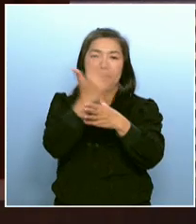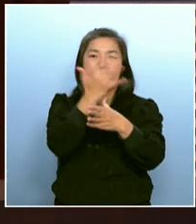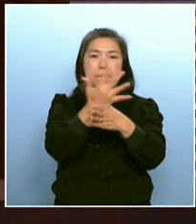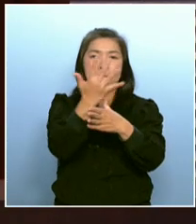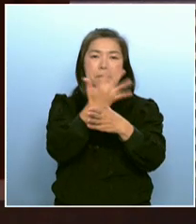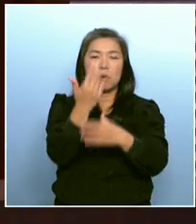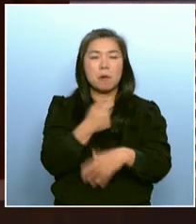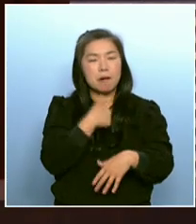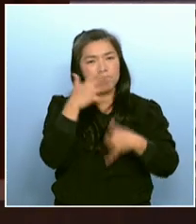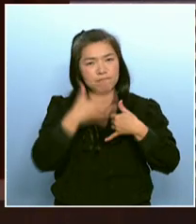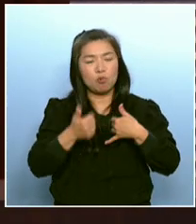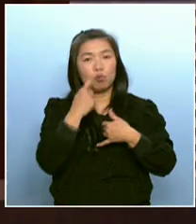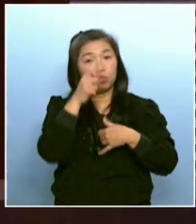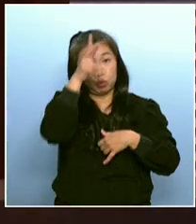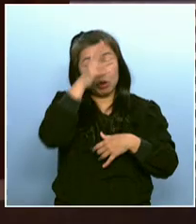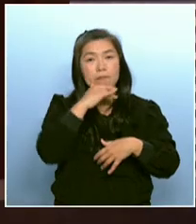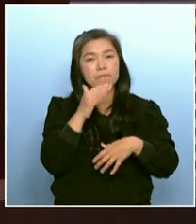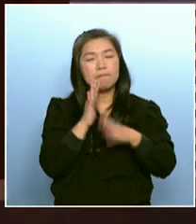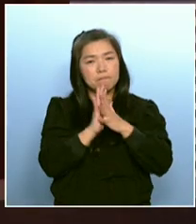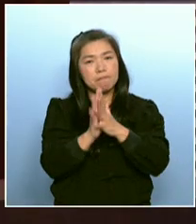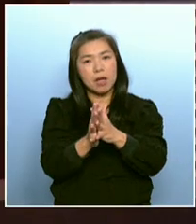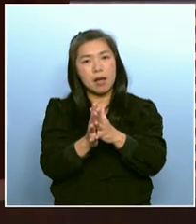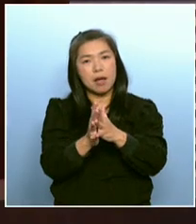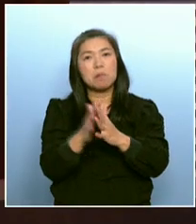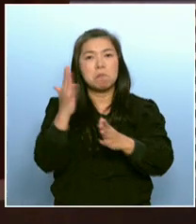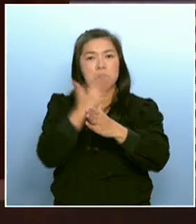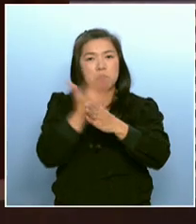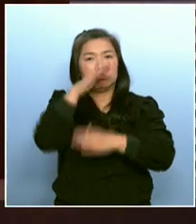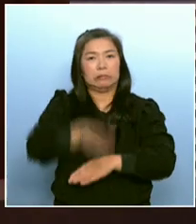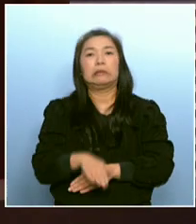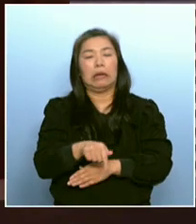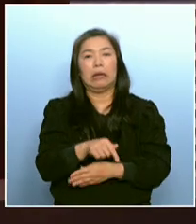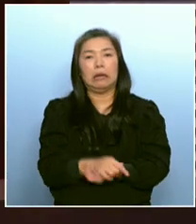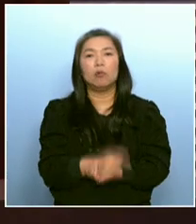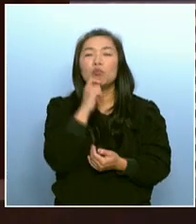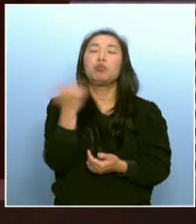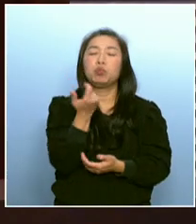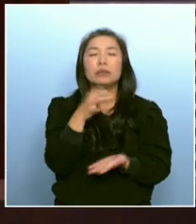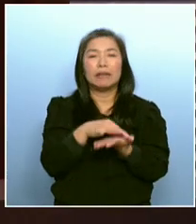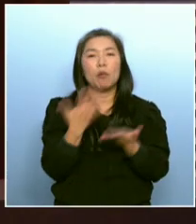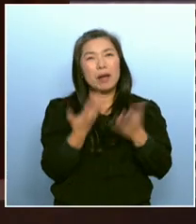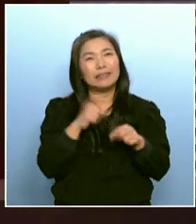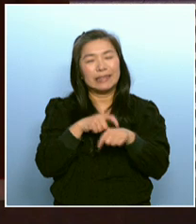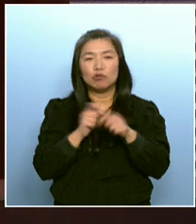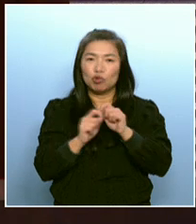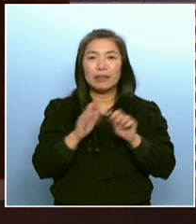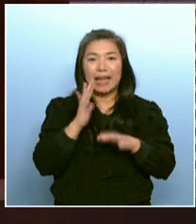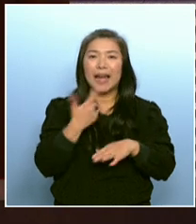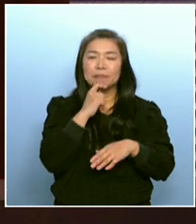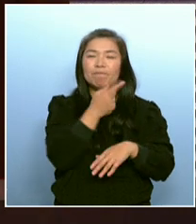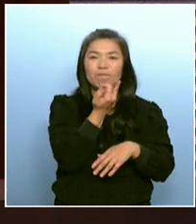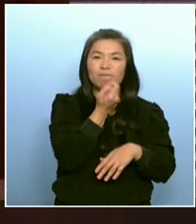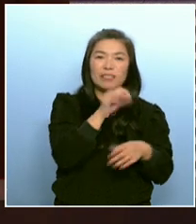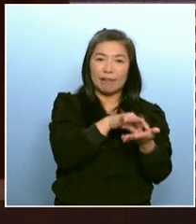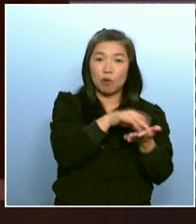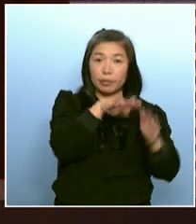the average waiting time is 5 months. As far as I understand, in Kunton district, the waiting time is lower than 5 months. For